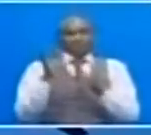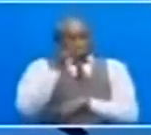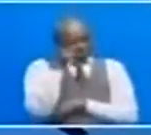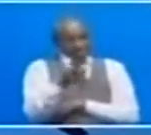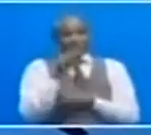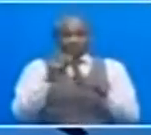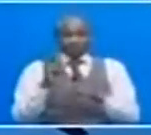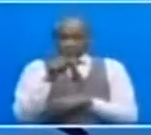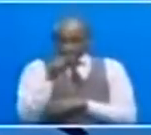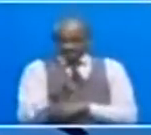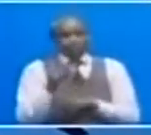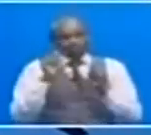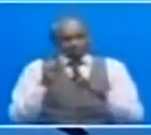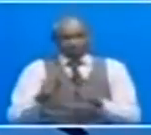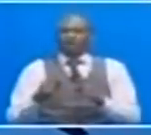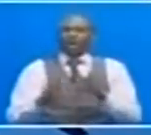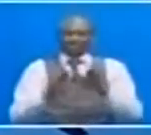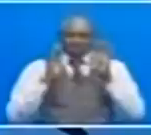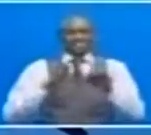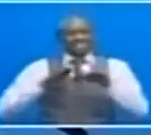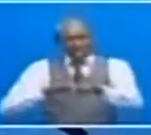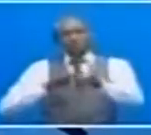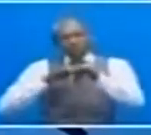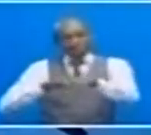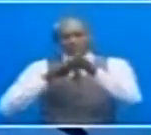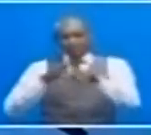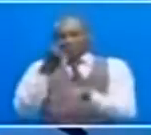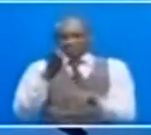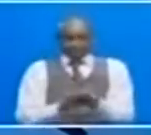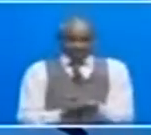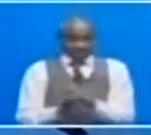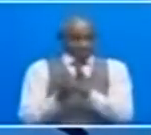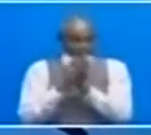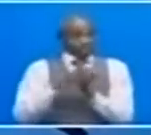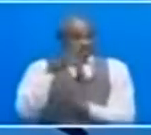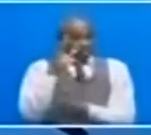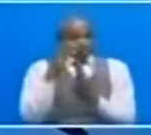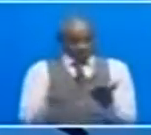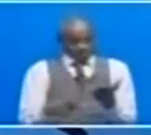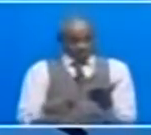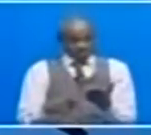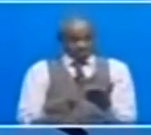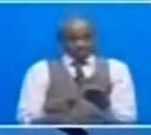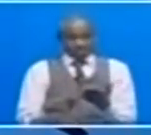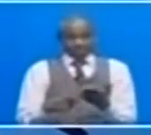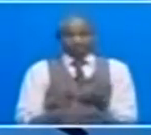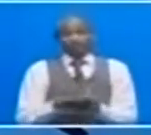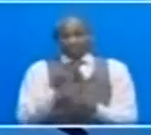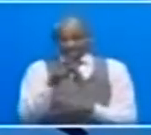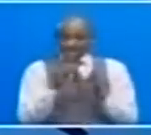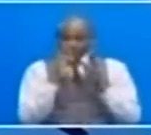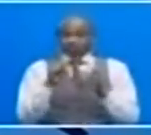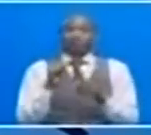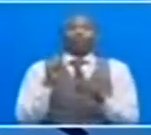the key to unlock traffic snarl-ups that have characterized the stretch. KTN's Francis Ontomo, I beg your pardon, with that report